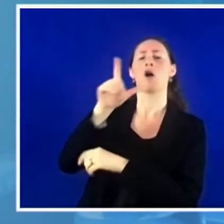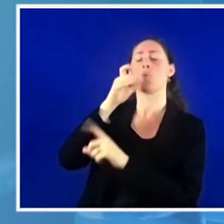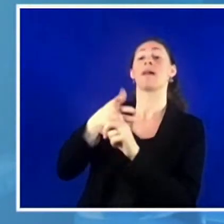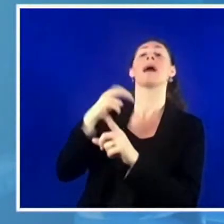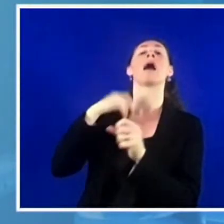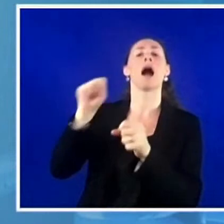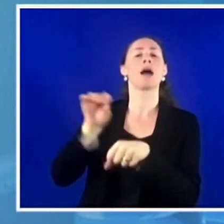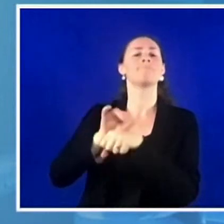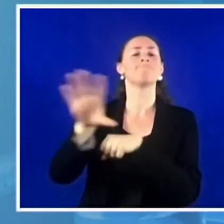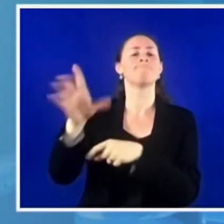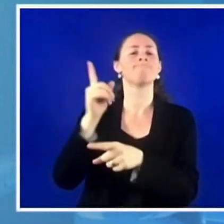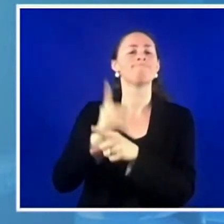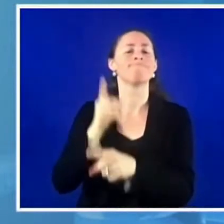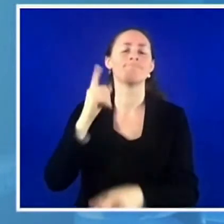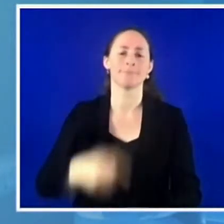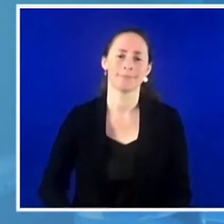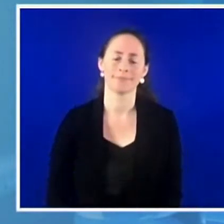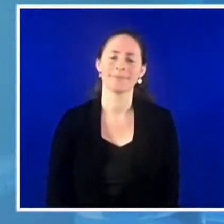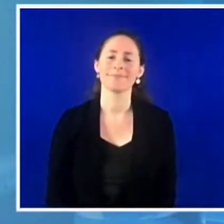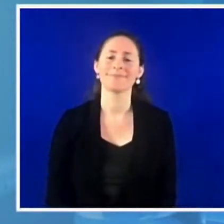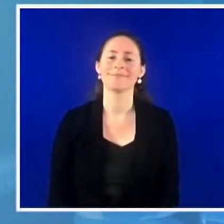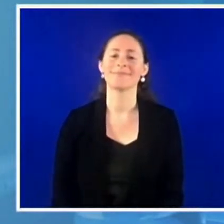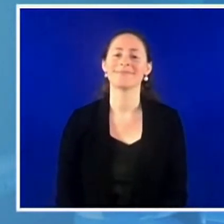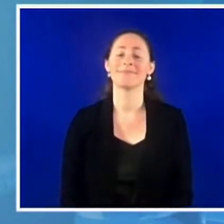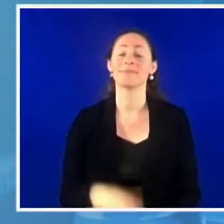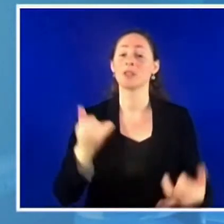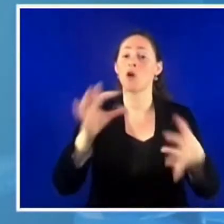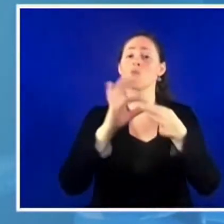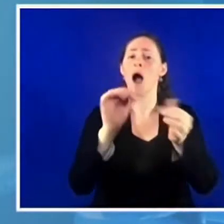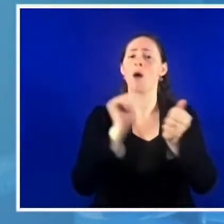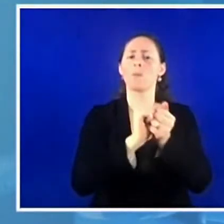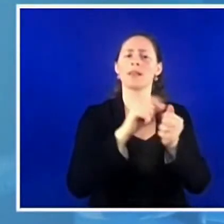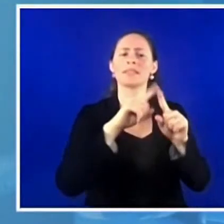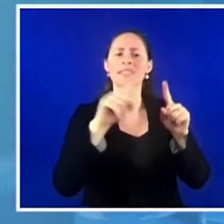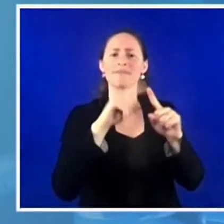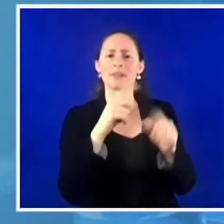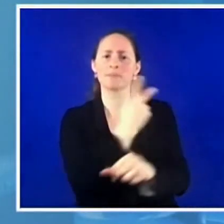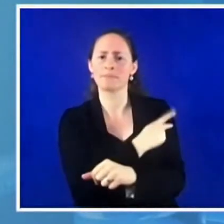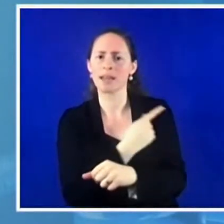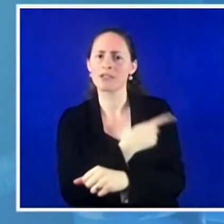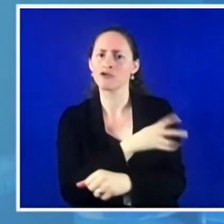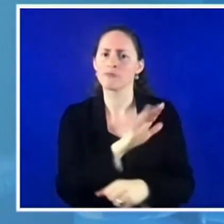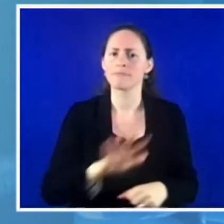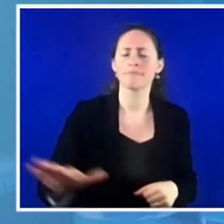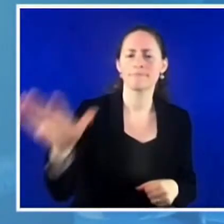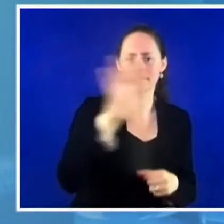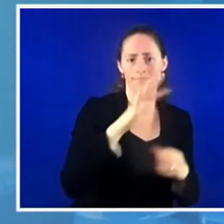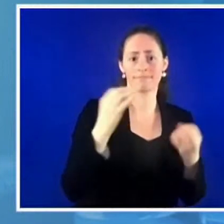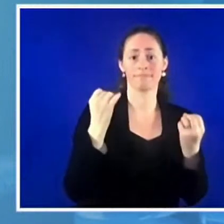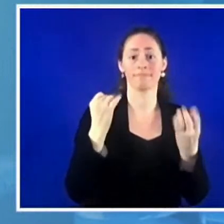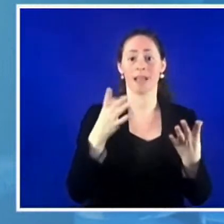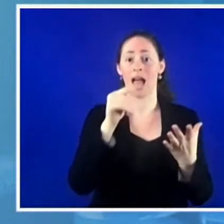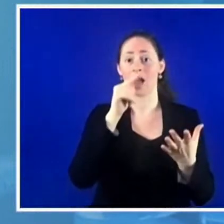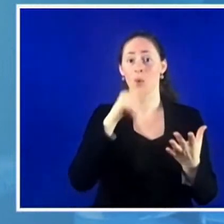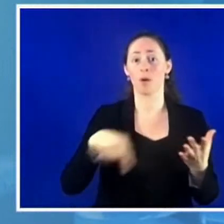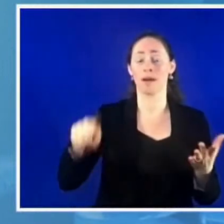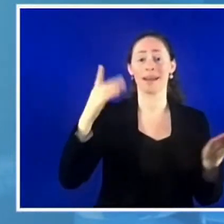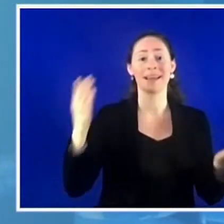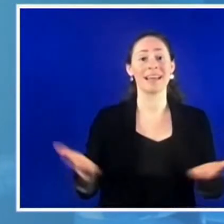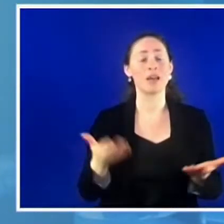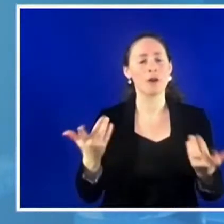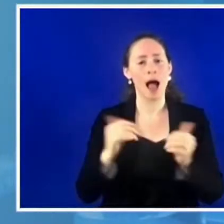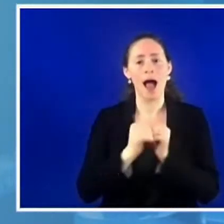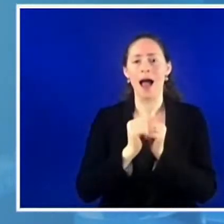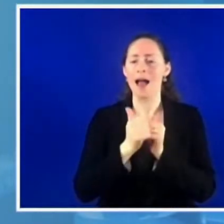to our patient panel, as many of the people joining us know, there's so many different ways to do that.